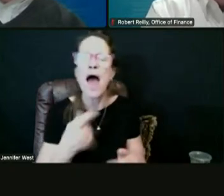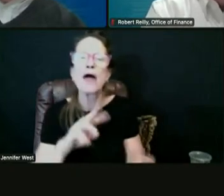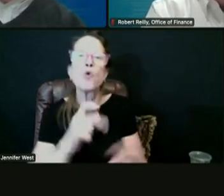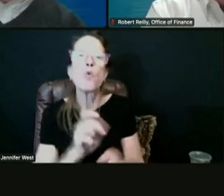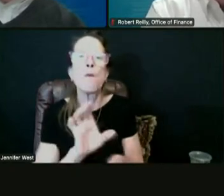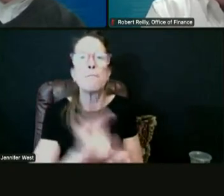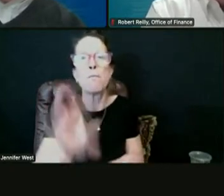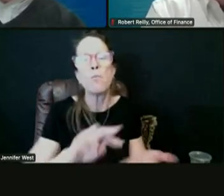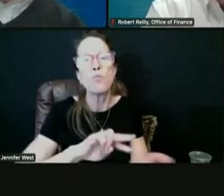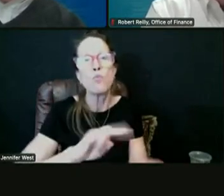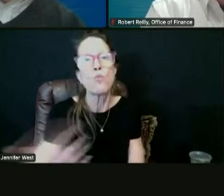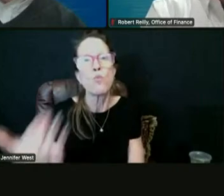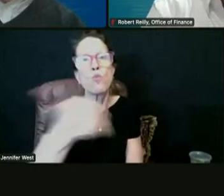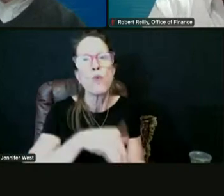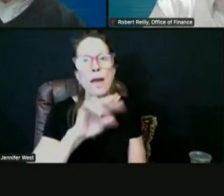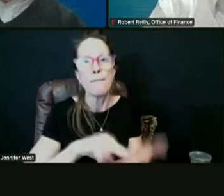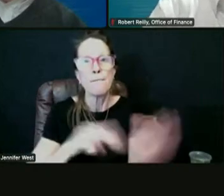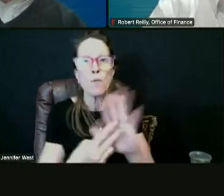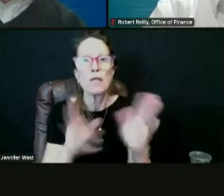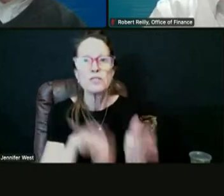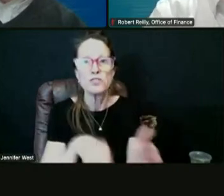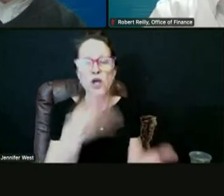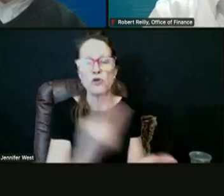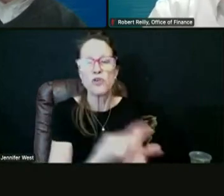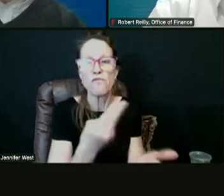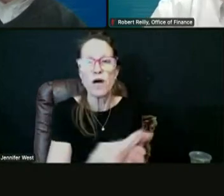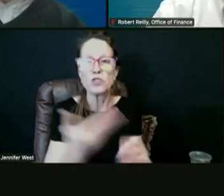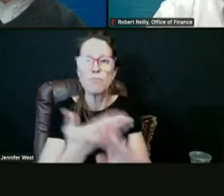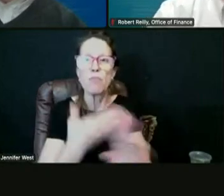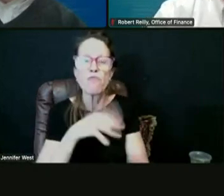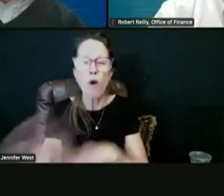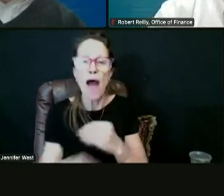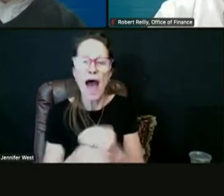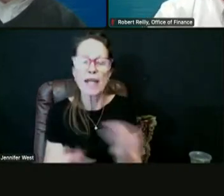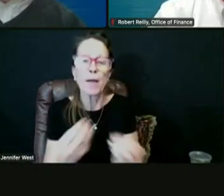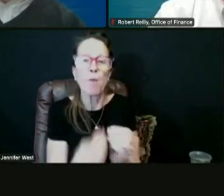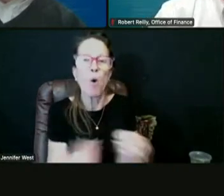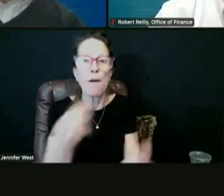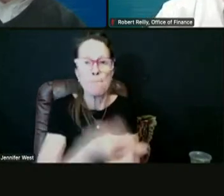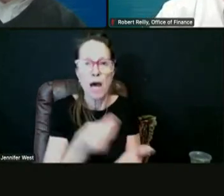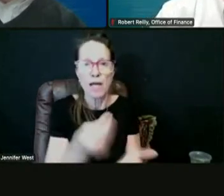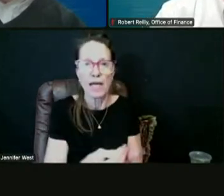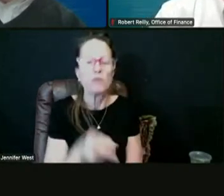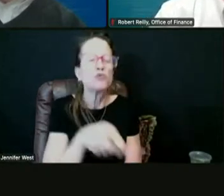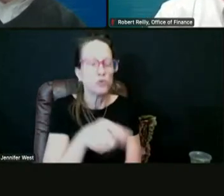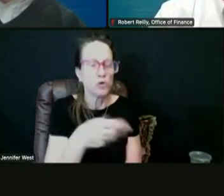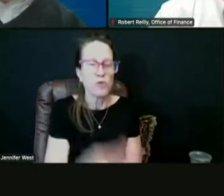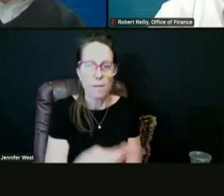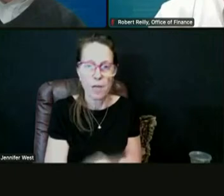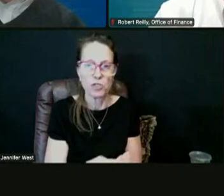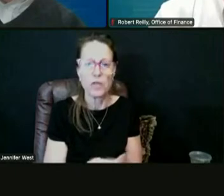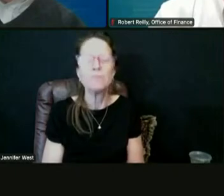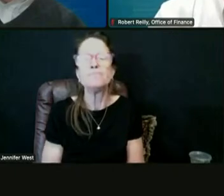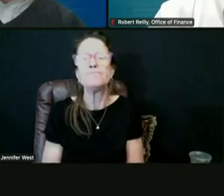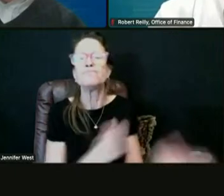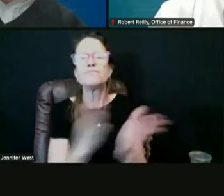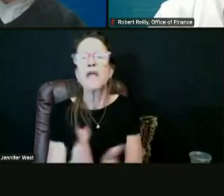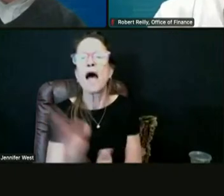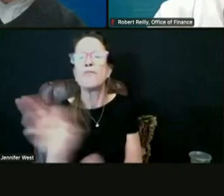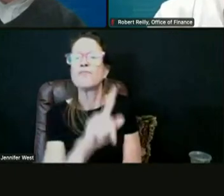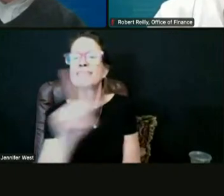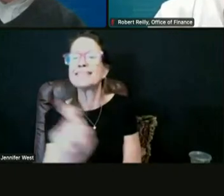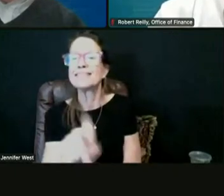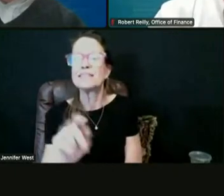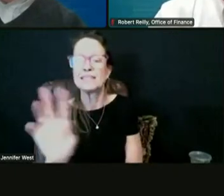on? And we had another similar question asking, how much of the budget rather, do we